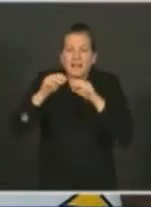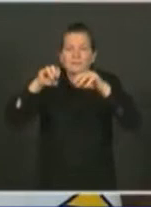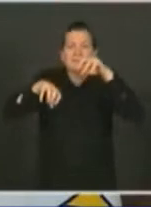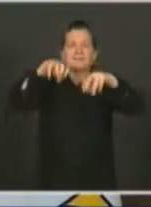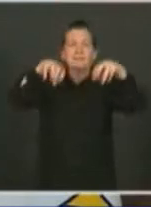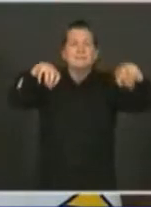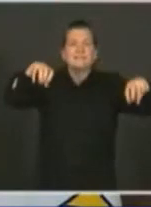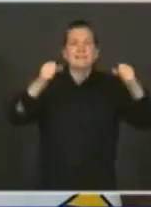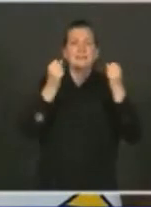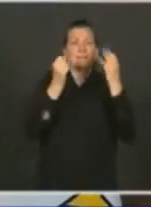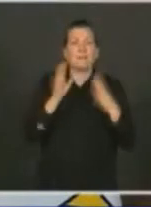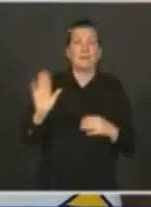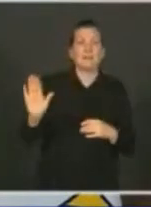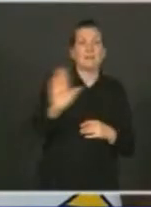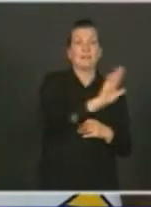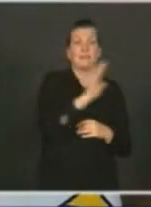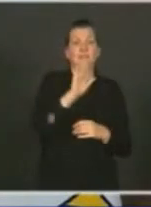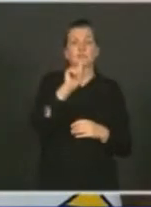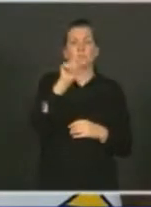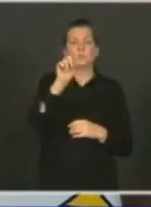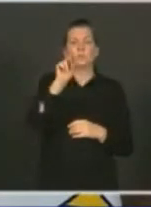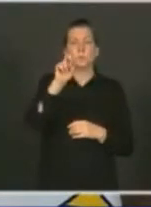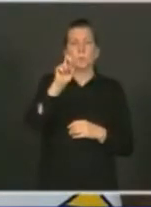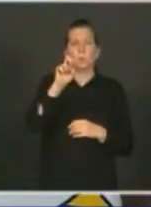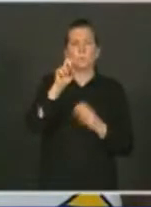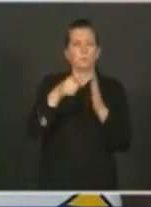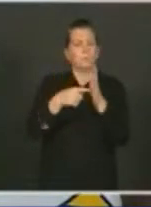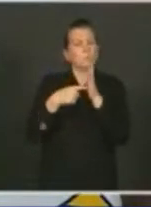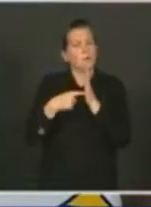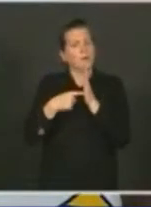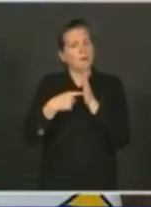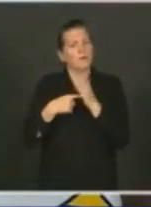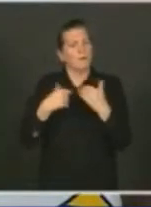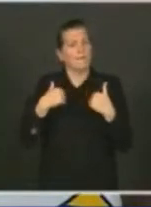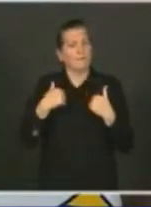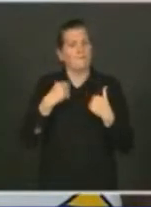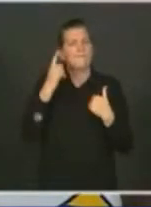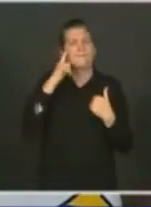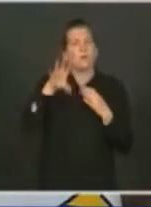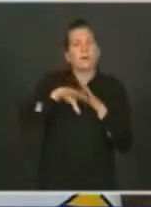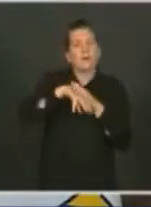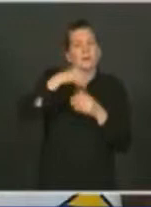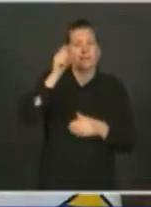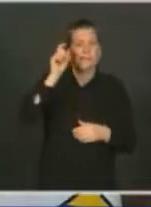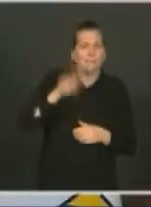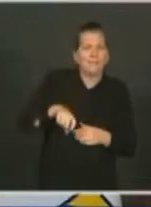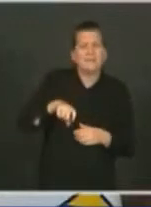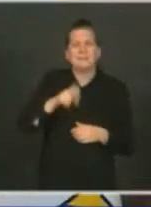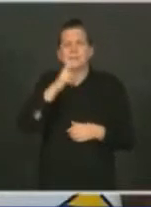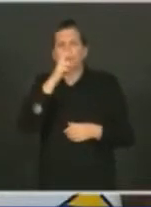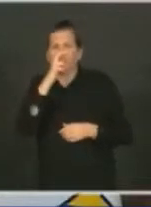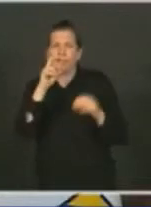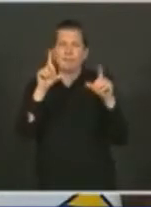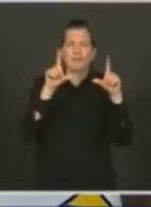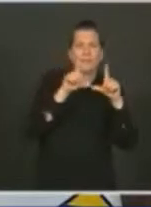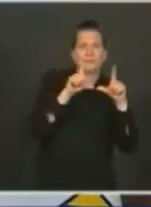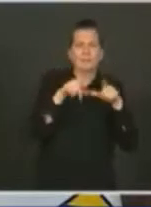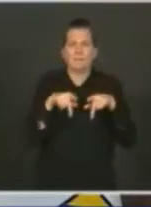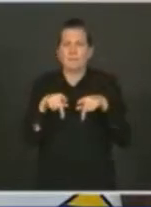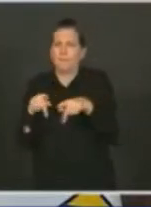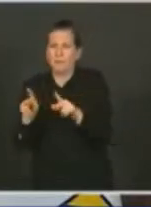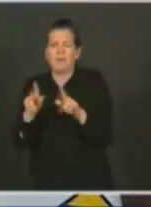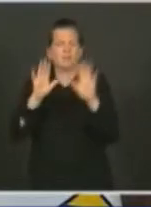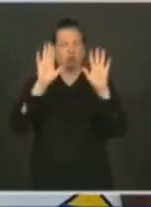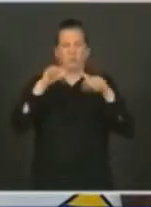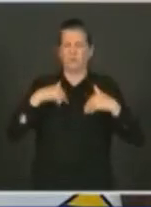relaxed their zoning requirements to allow for outdoor dining, outdoor vending, outdoor sales. They've